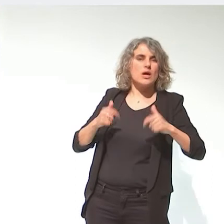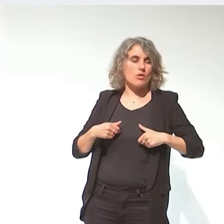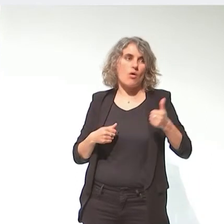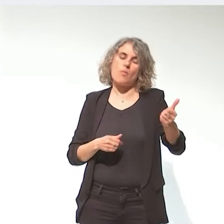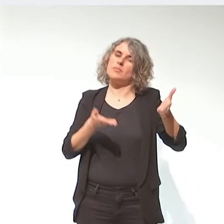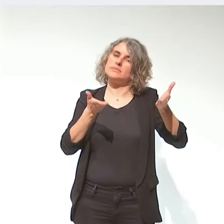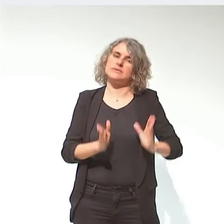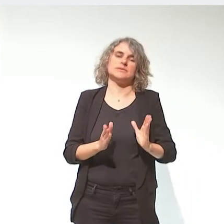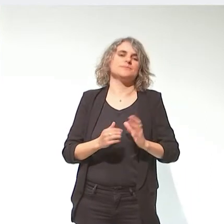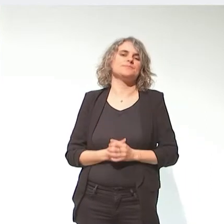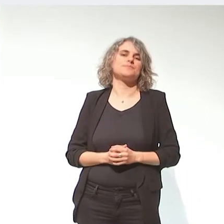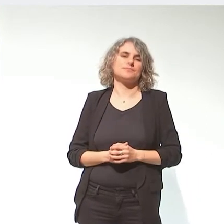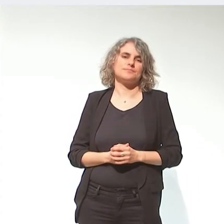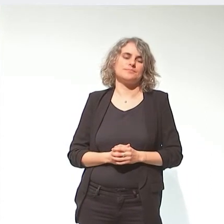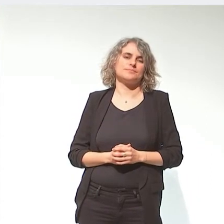special schools,